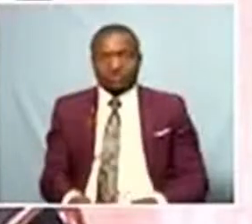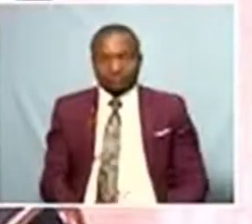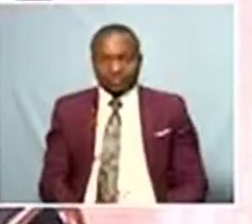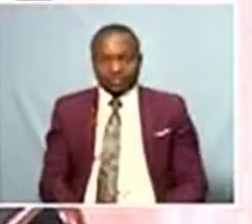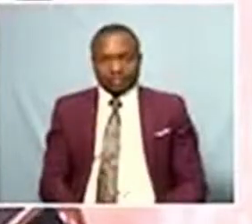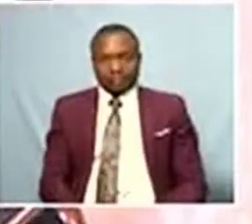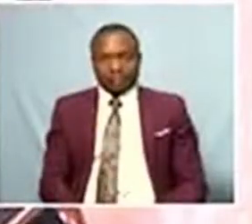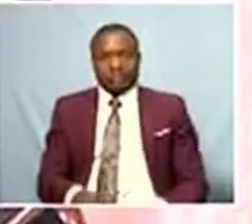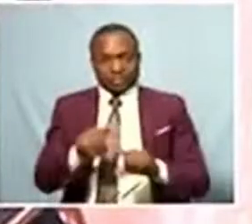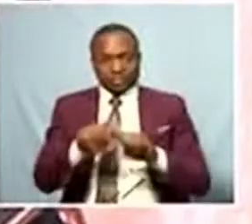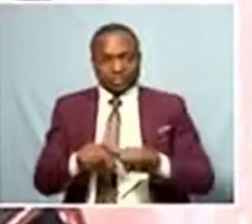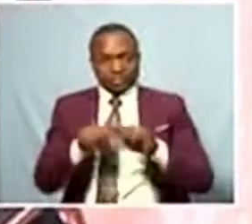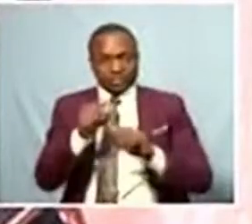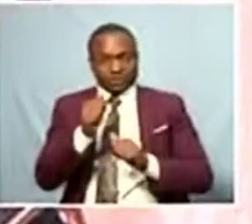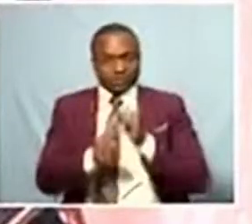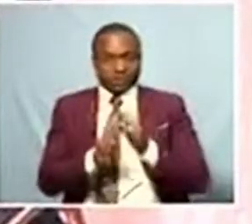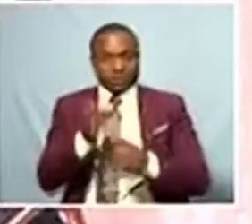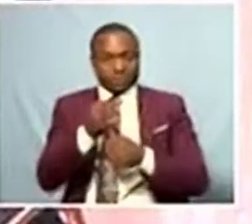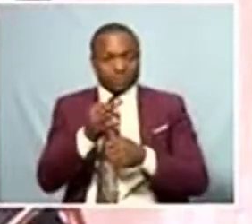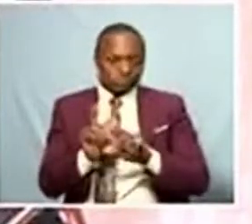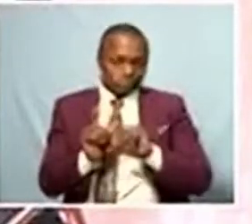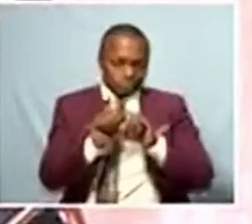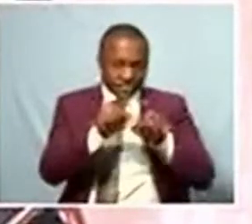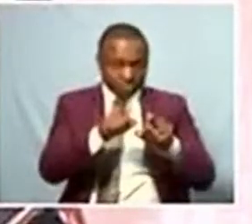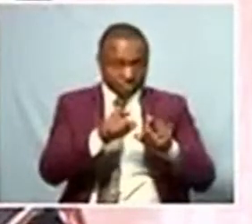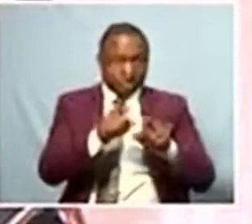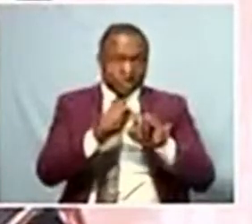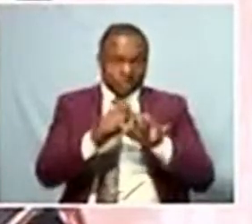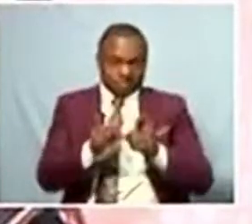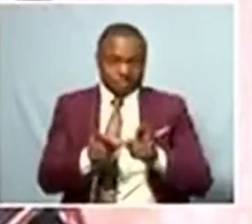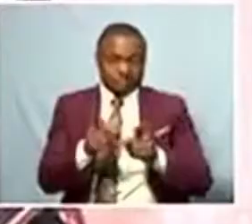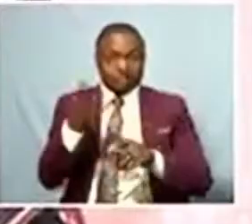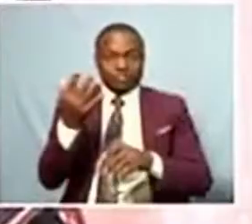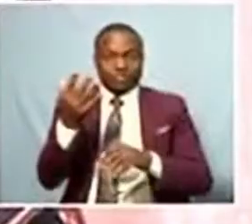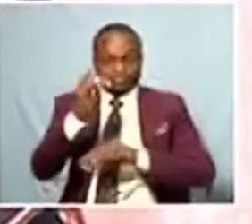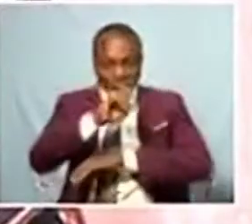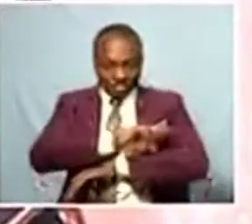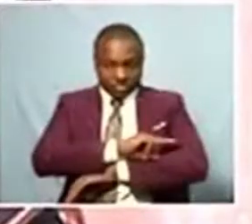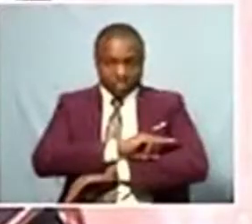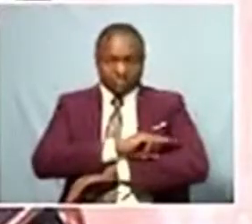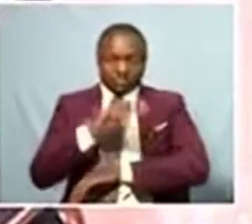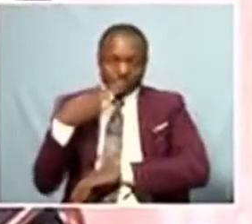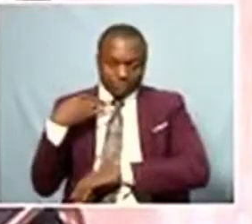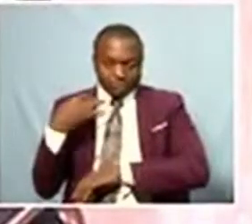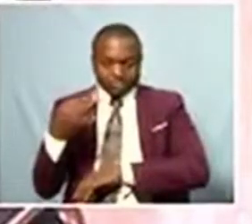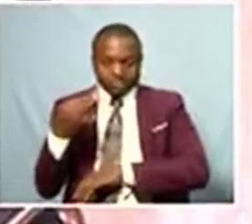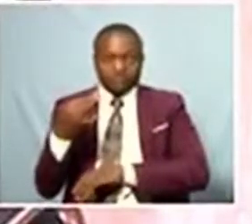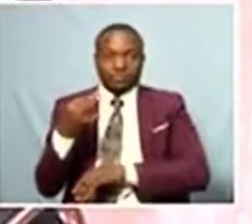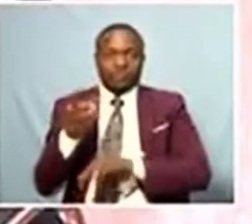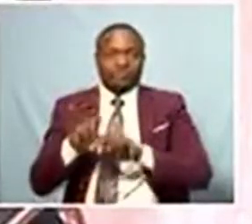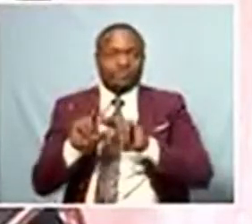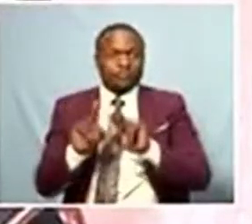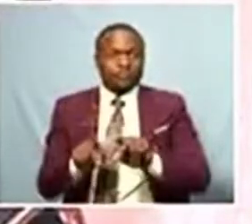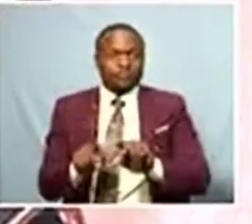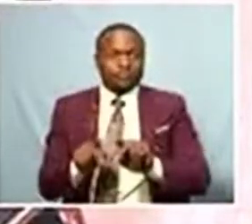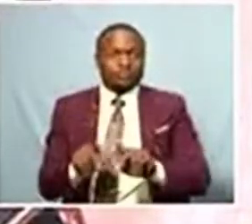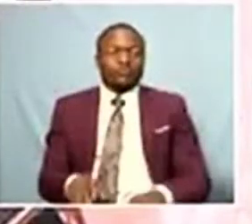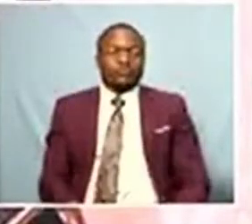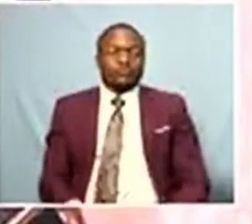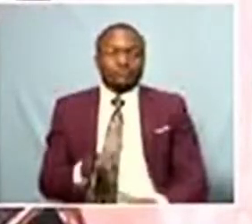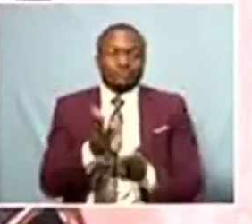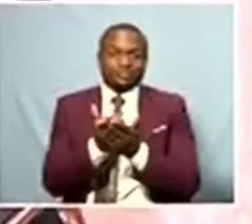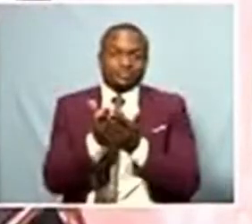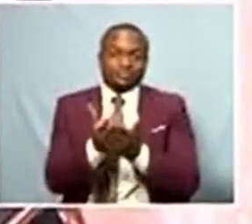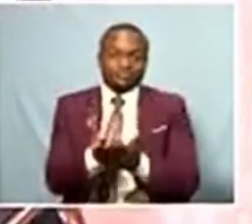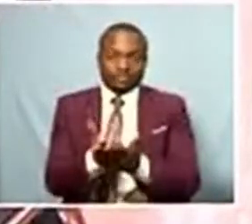to. But basically, across the board is 15 days application, Chair. I